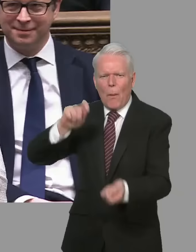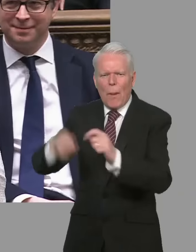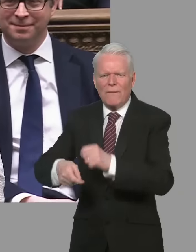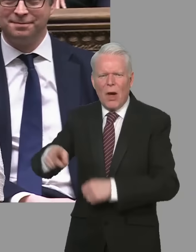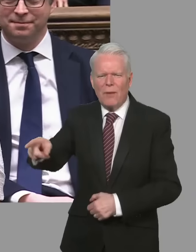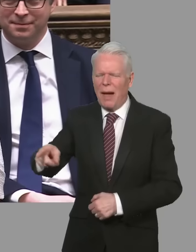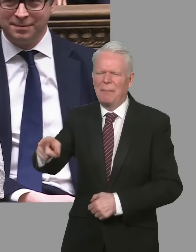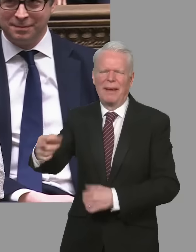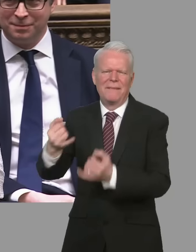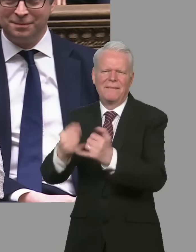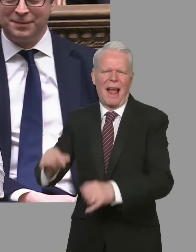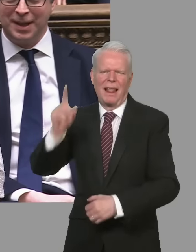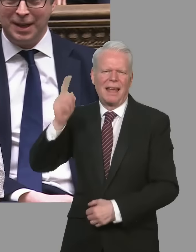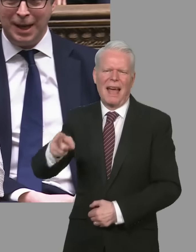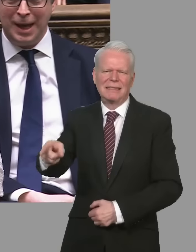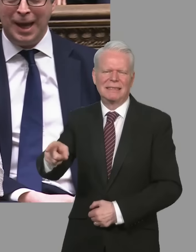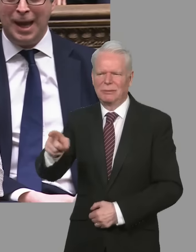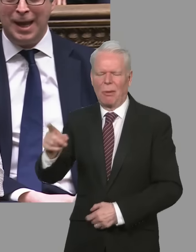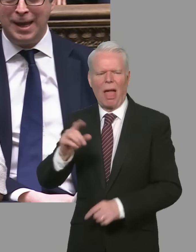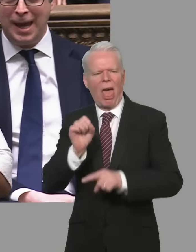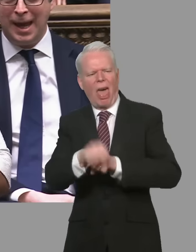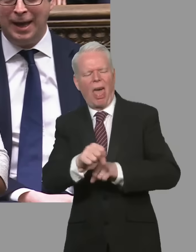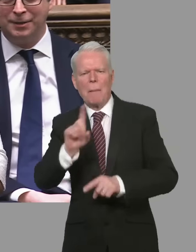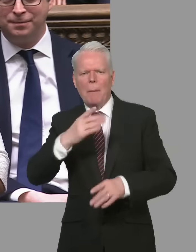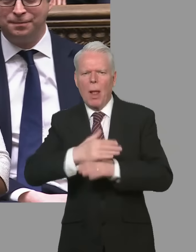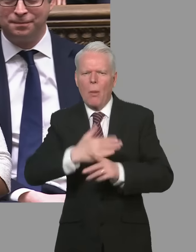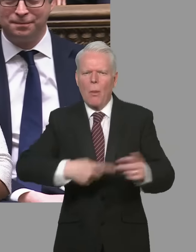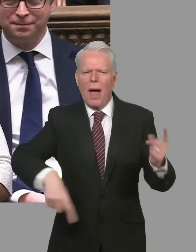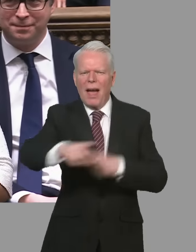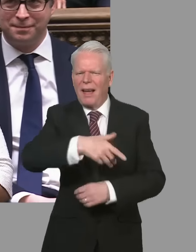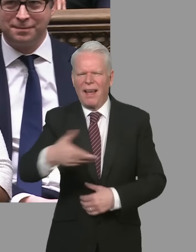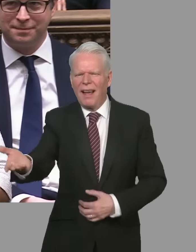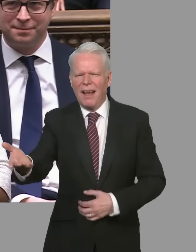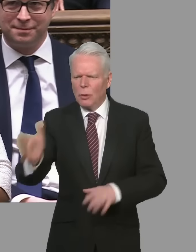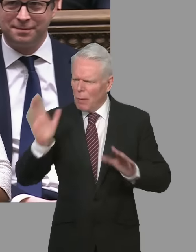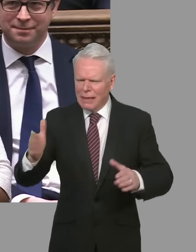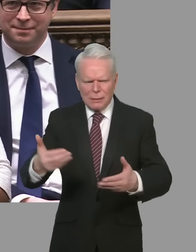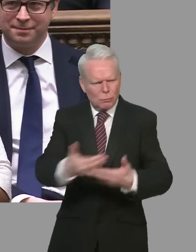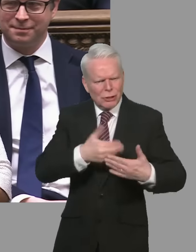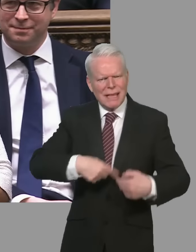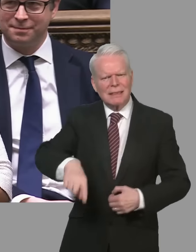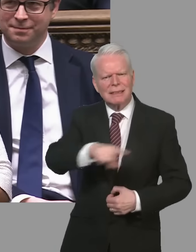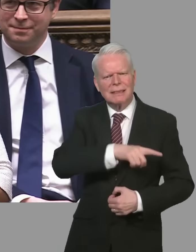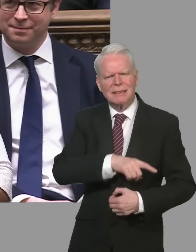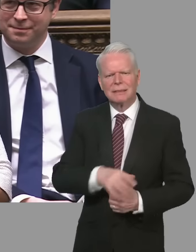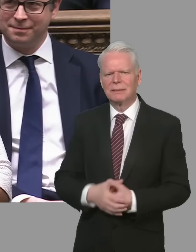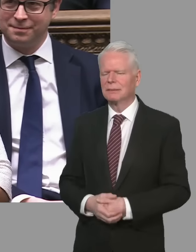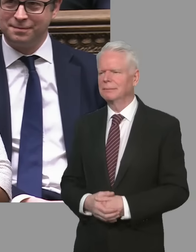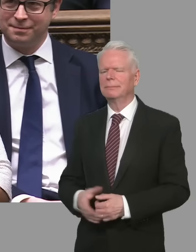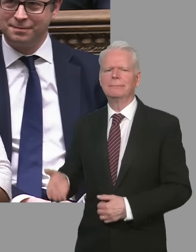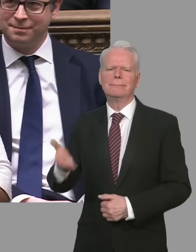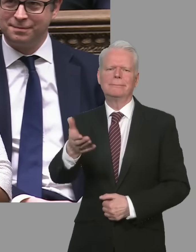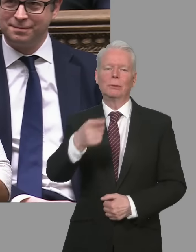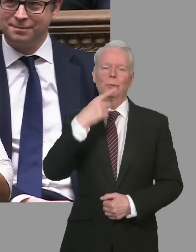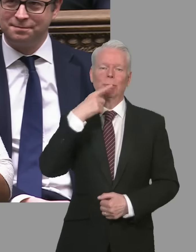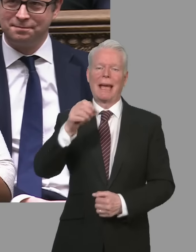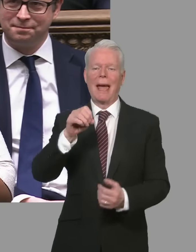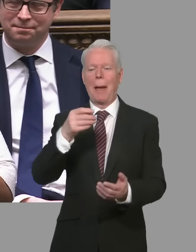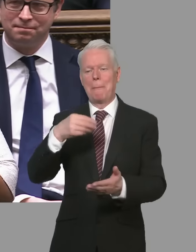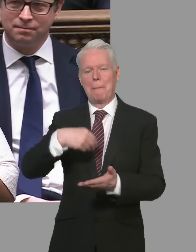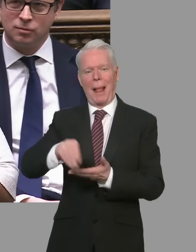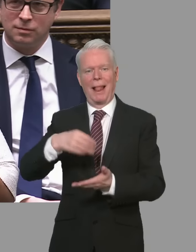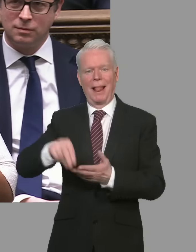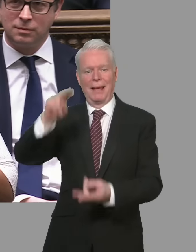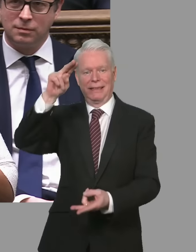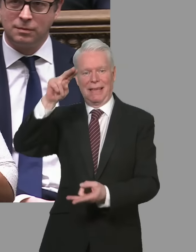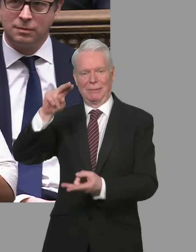are higher than they were when he came into office. And he's talking about, he's talking about what they're doing to help with energy bills.